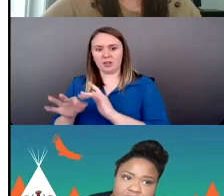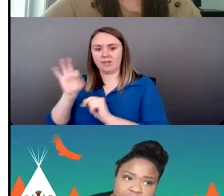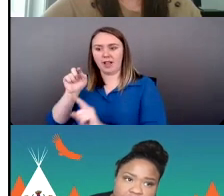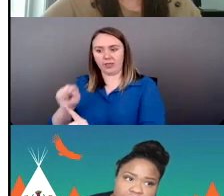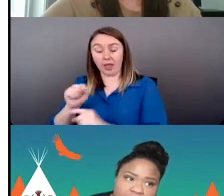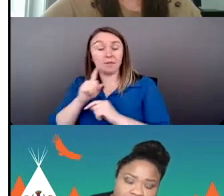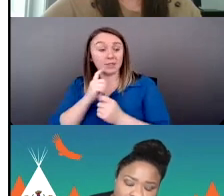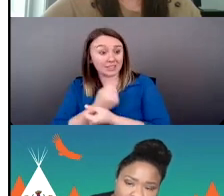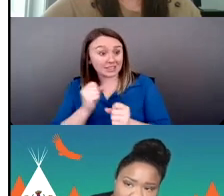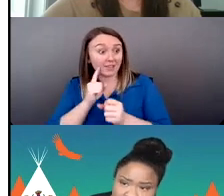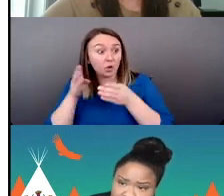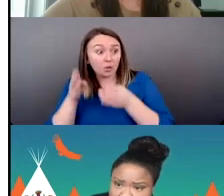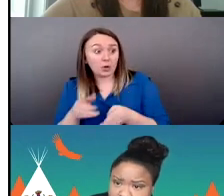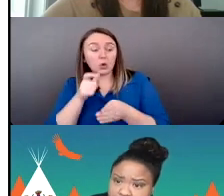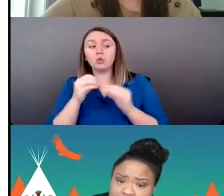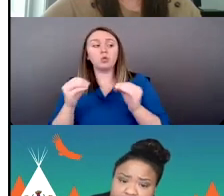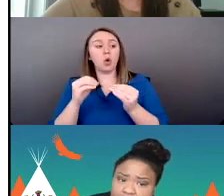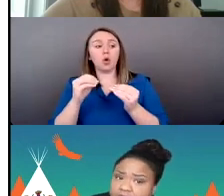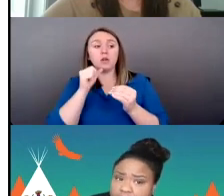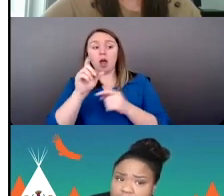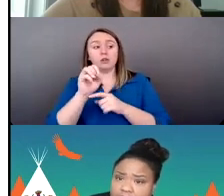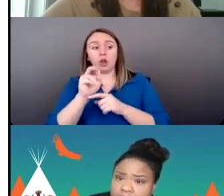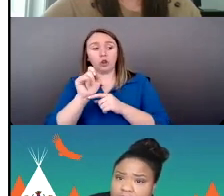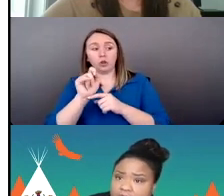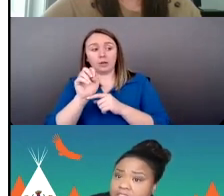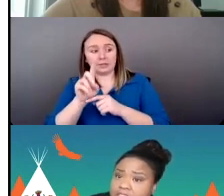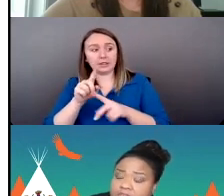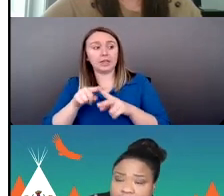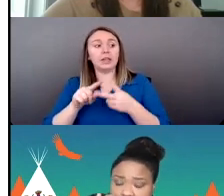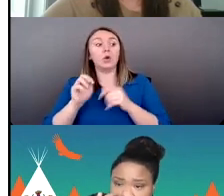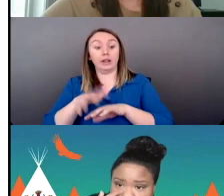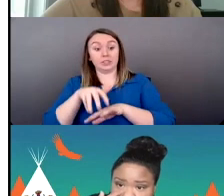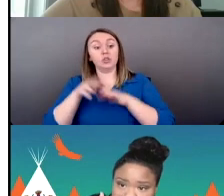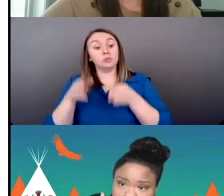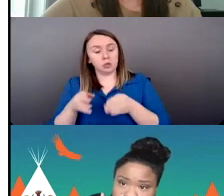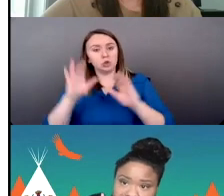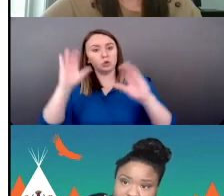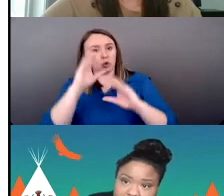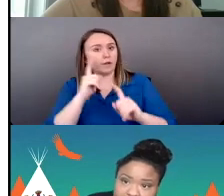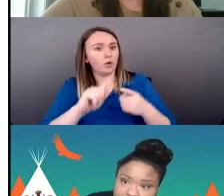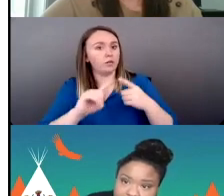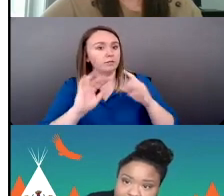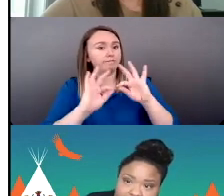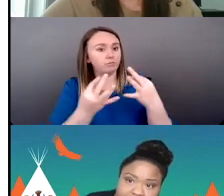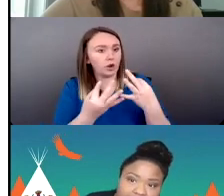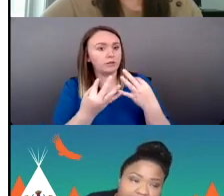for somebody who's undocumented Indigenous person to look for a relative using this system?